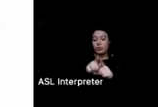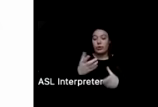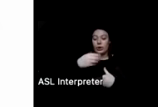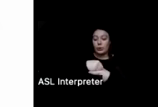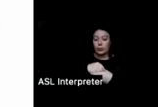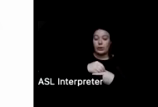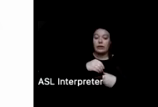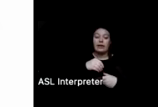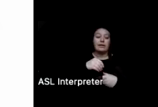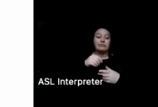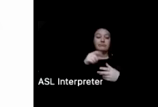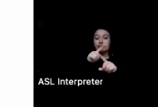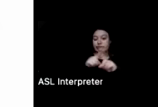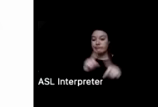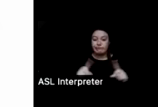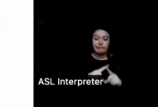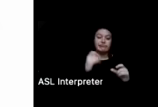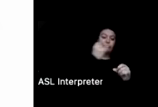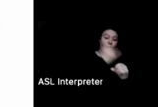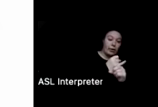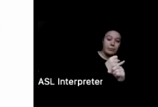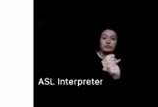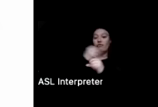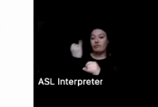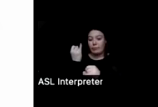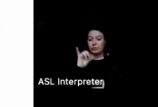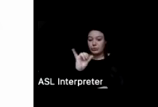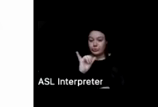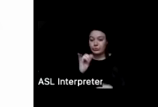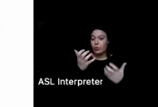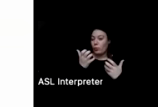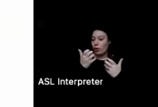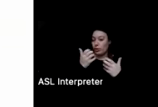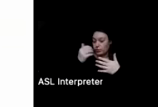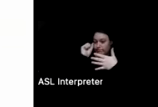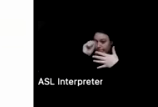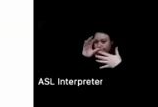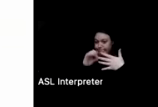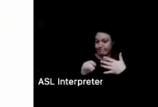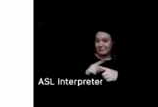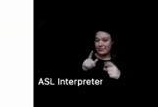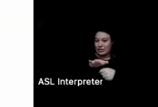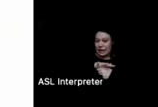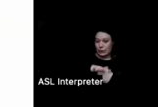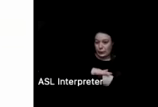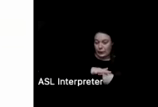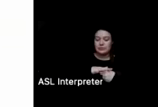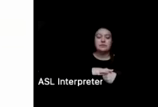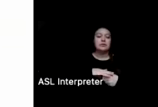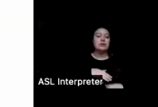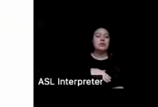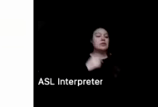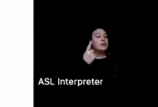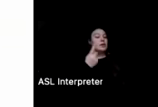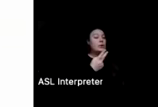we just want to share with you a little bit about our experience in different categories, just to give you a sense of who we are. So we're by no means, experts at